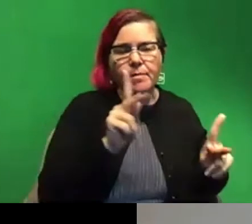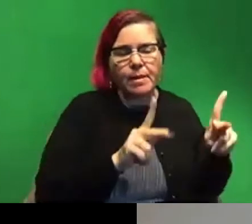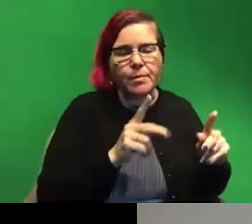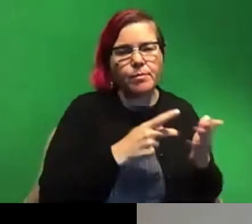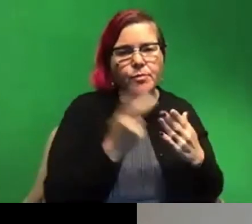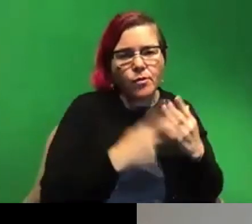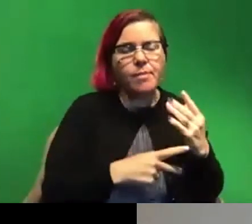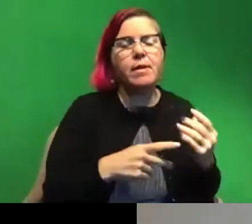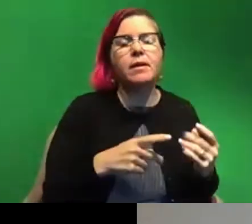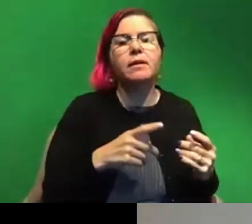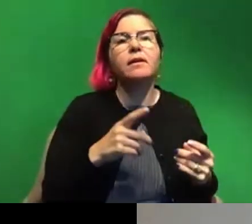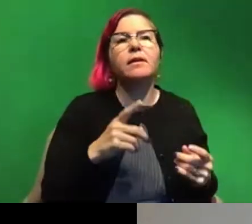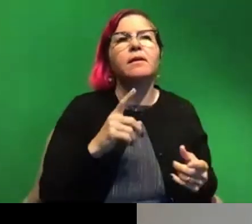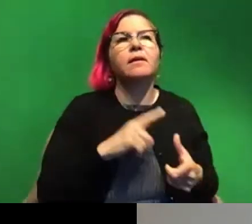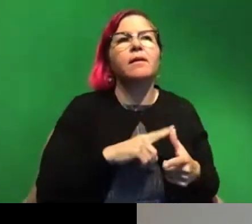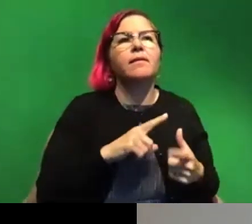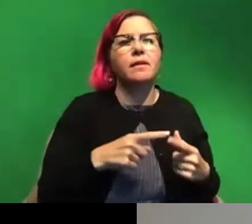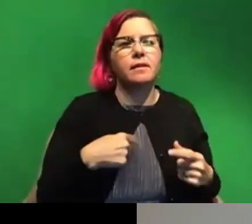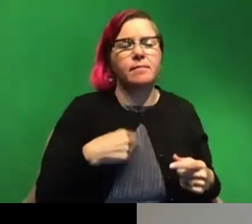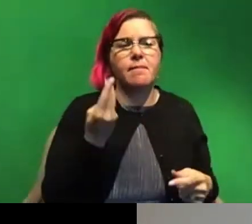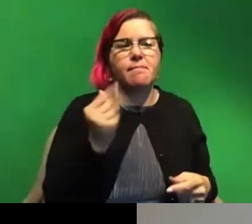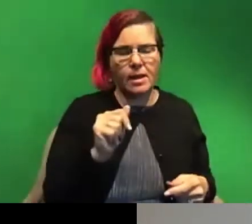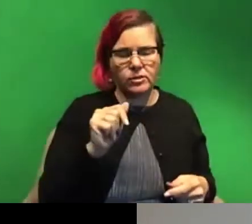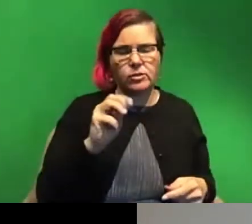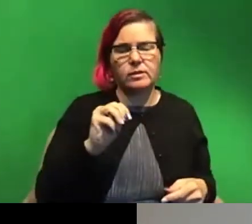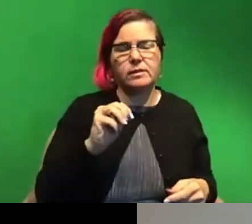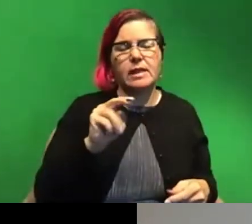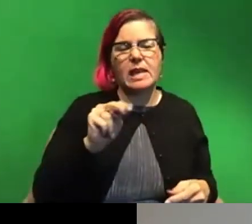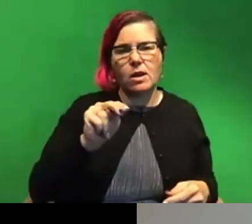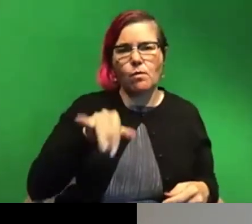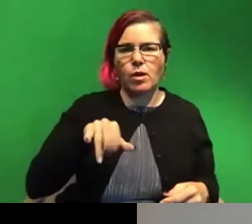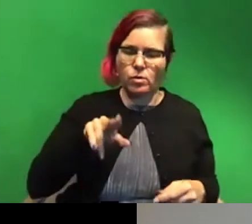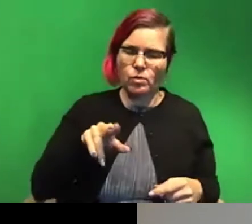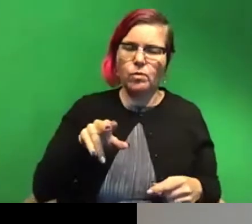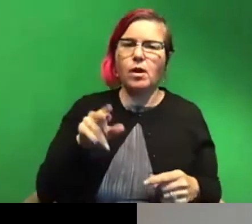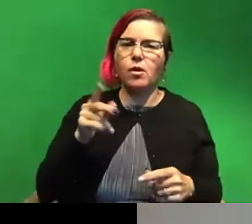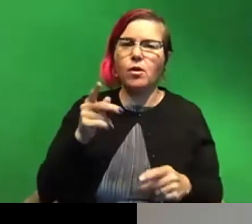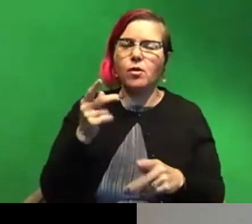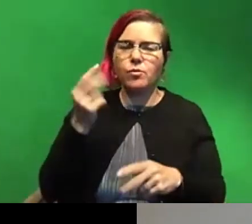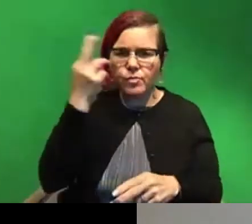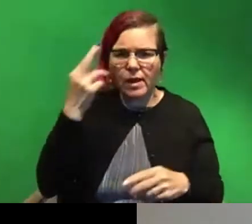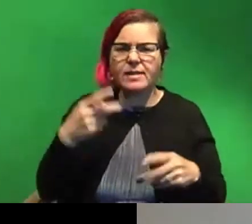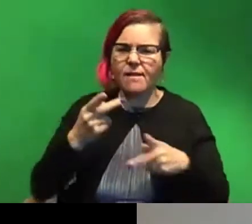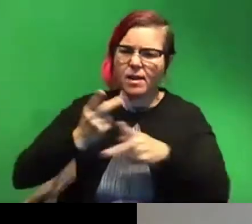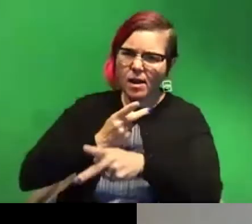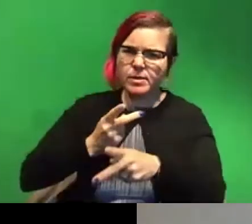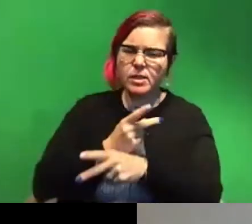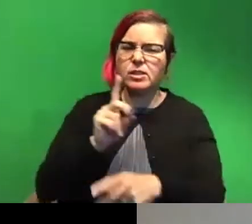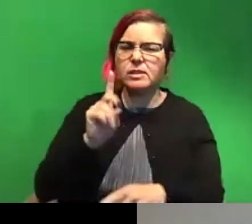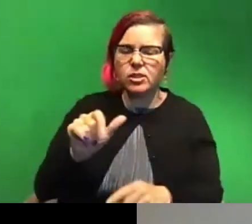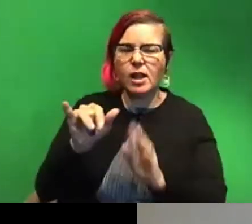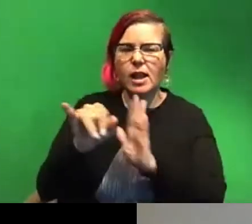wasn't until I was in my master's at NYU that I started to realize that there's this computational aspect to it, this digital identity,